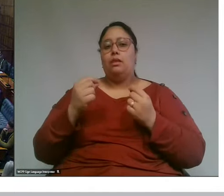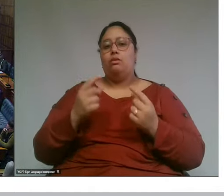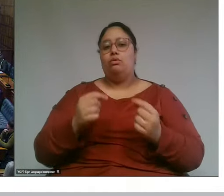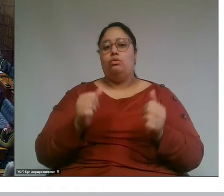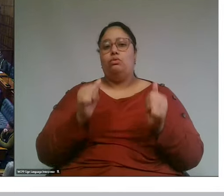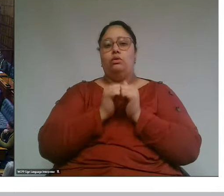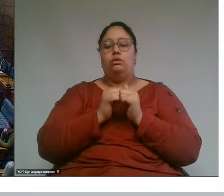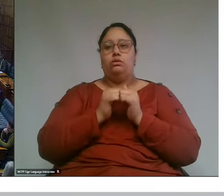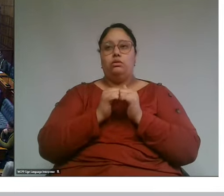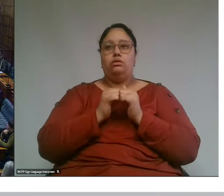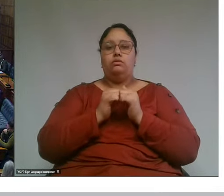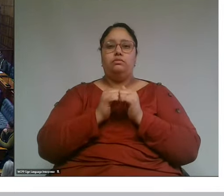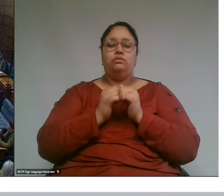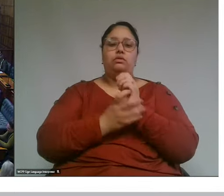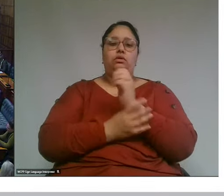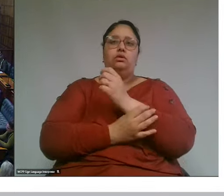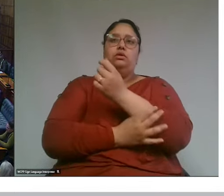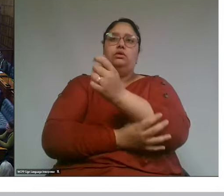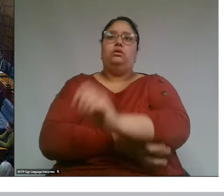with